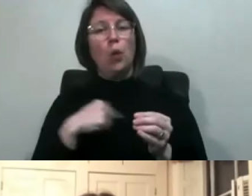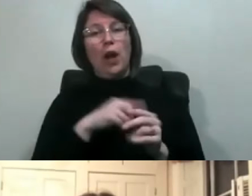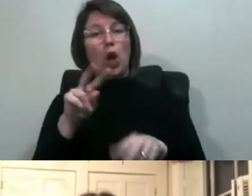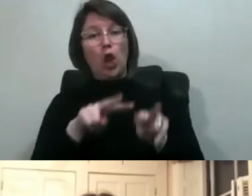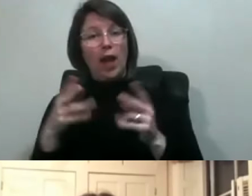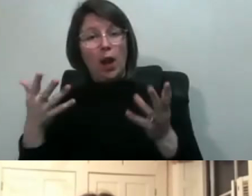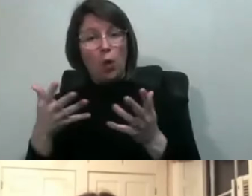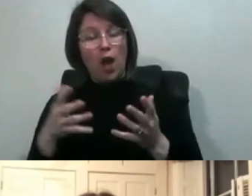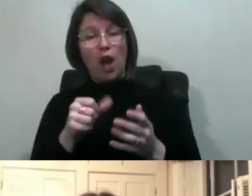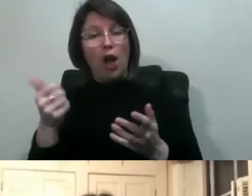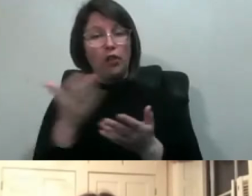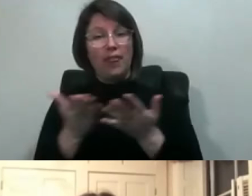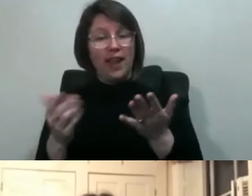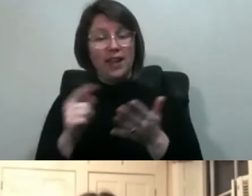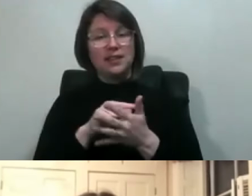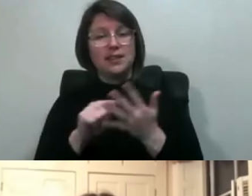have